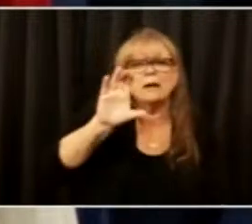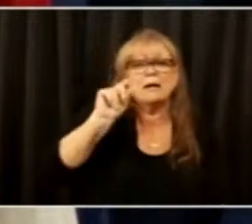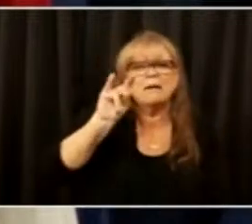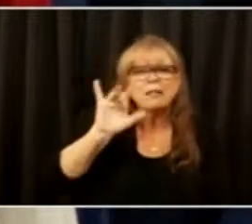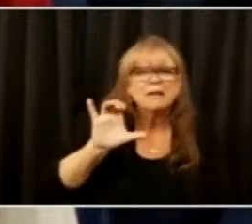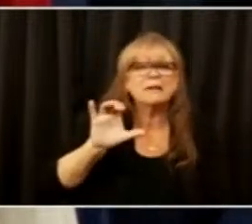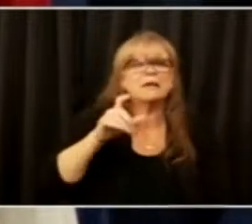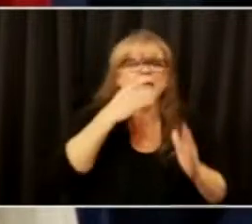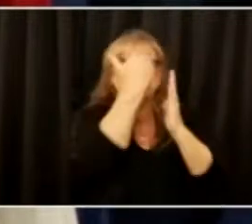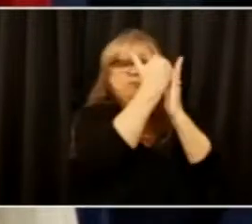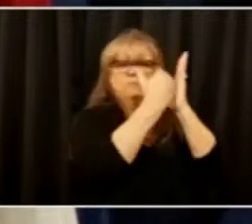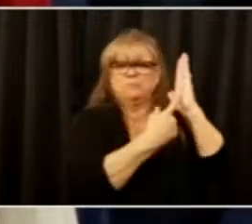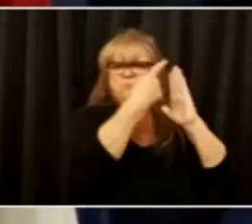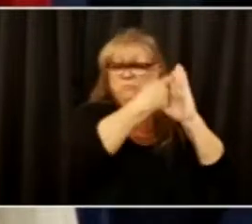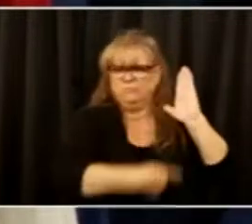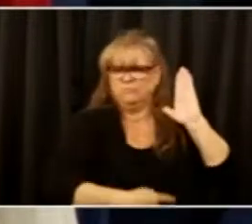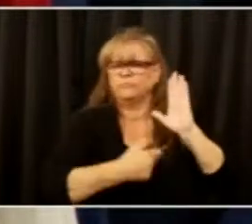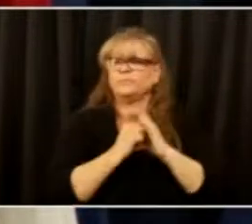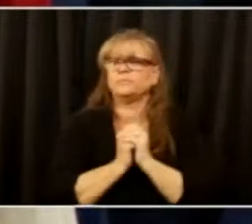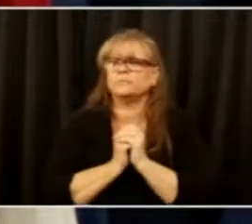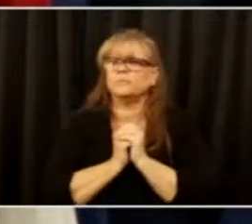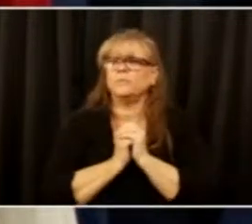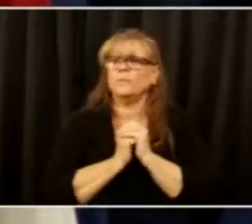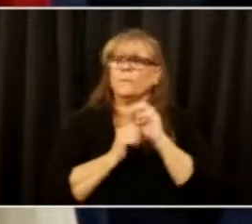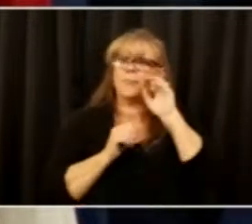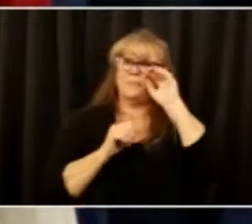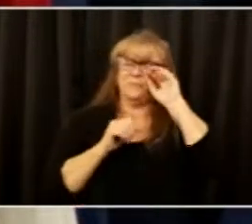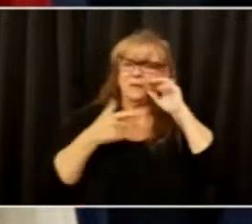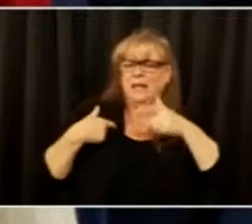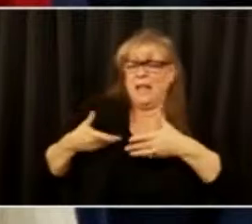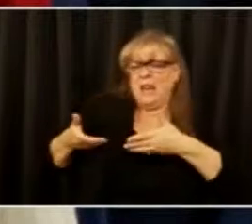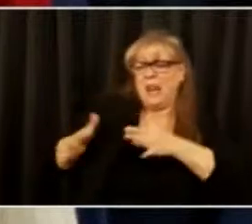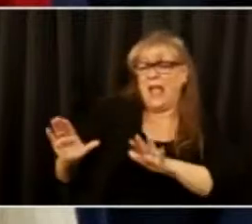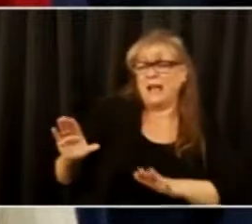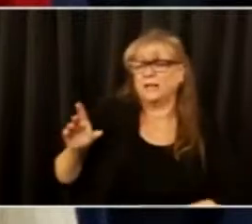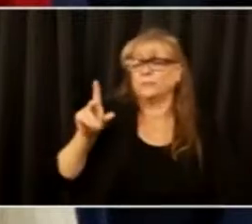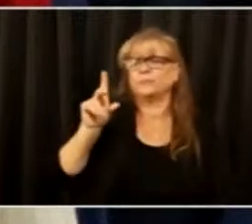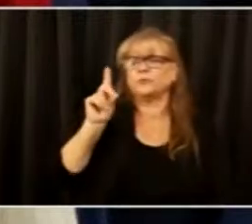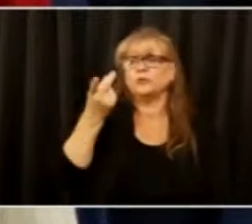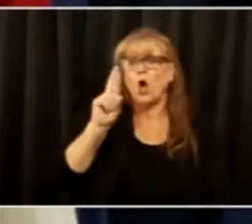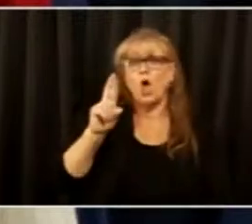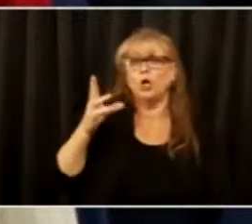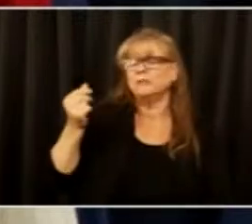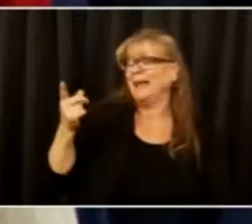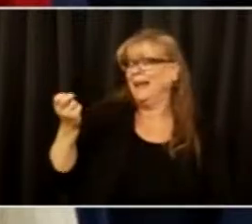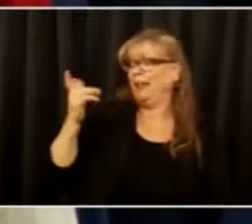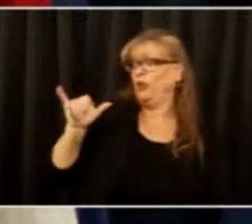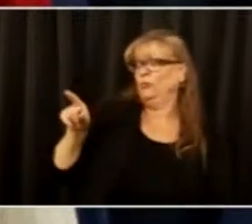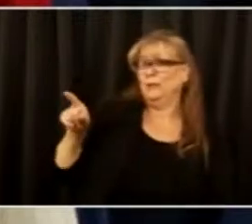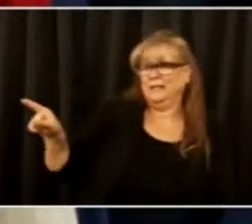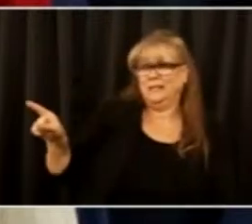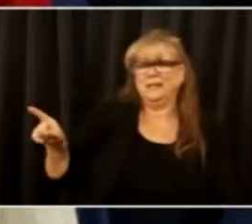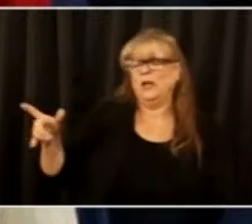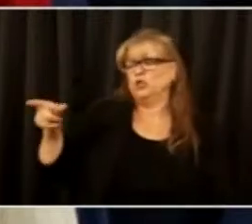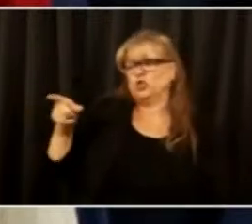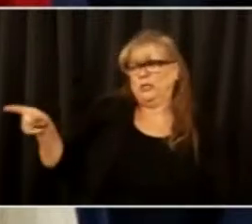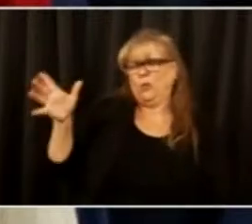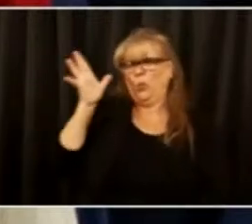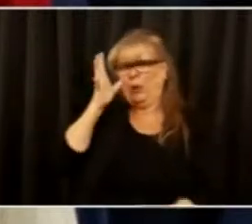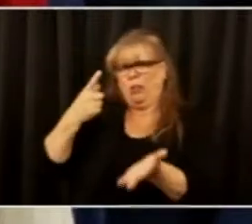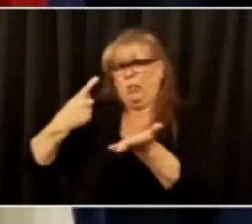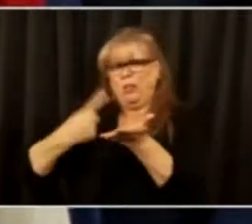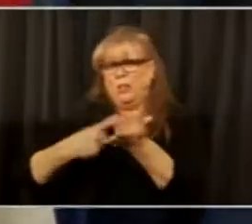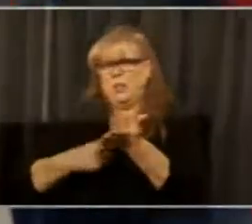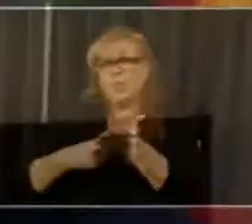vaccine. I'm now going to turn it over to Dr. Herlihy to walk through the trends, particularly the trends of COVID-19 among young people in our